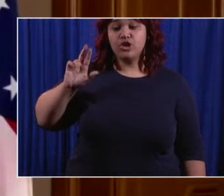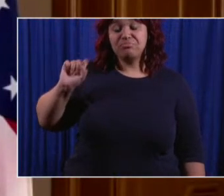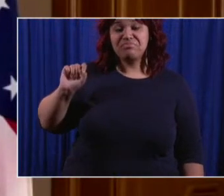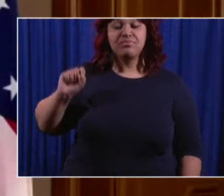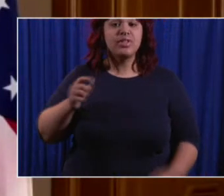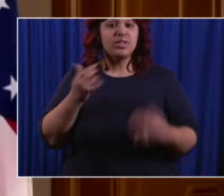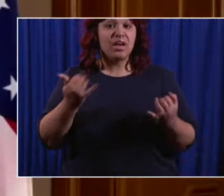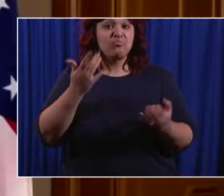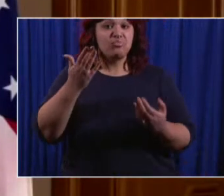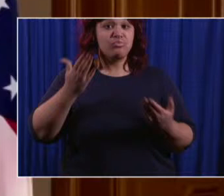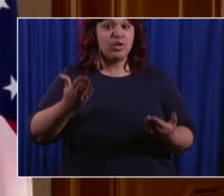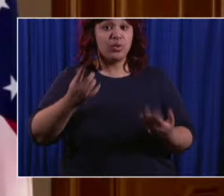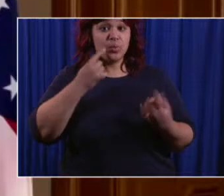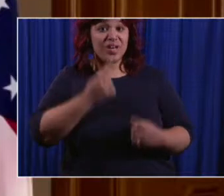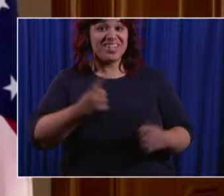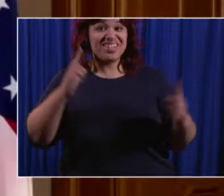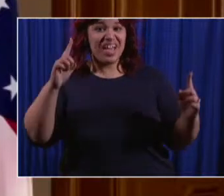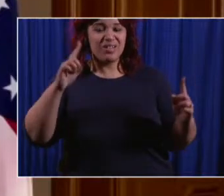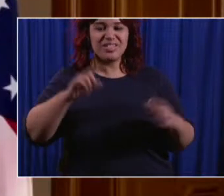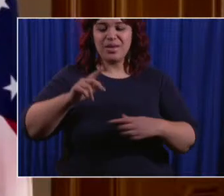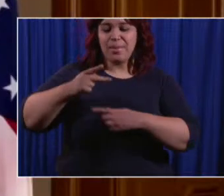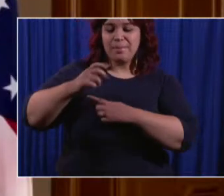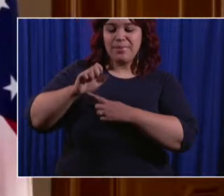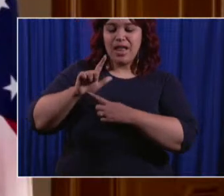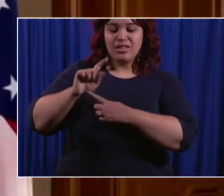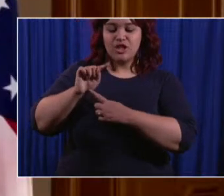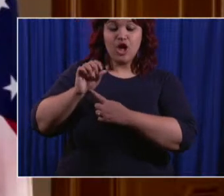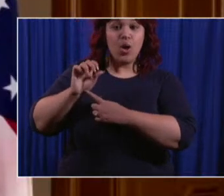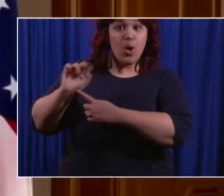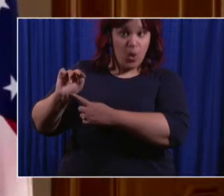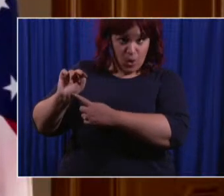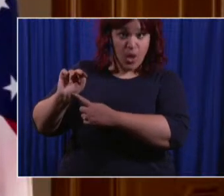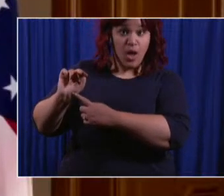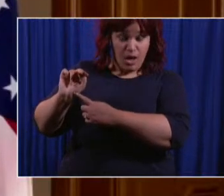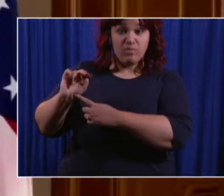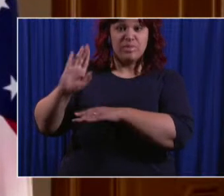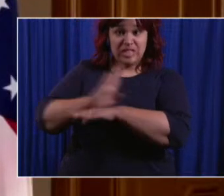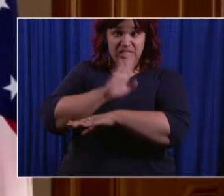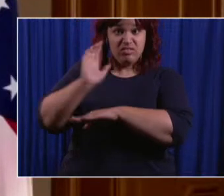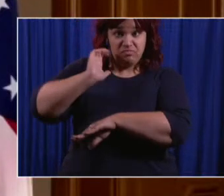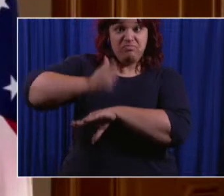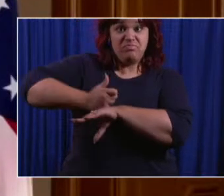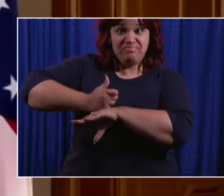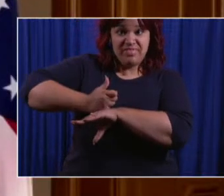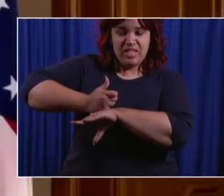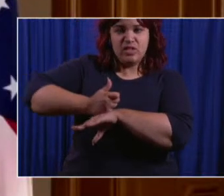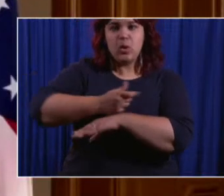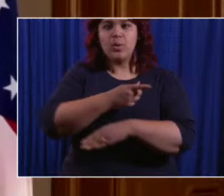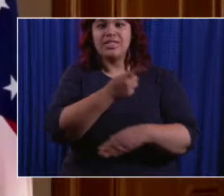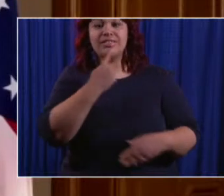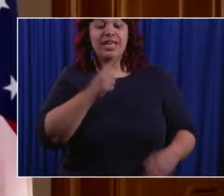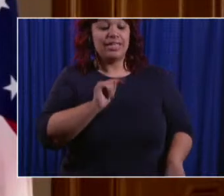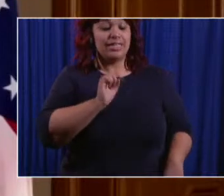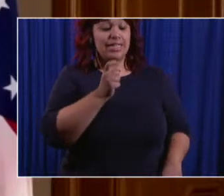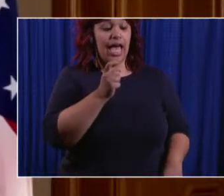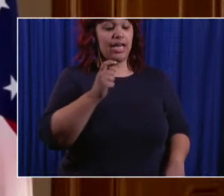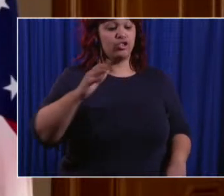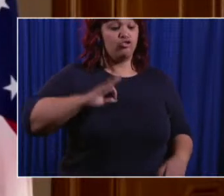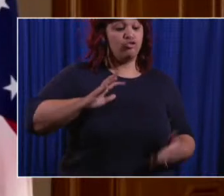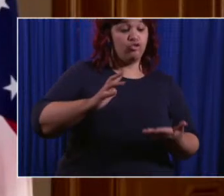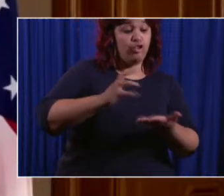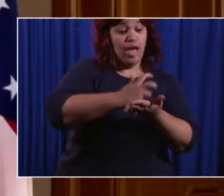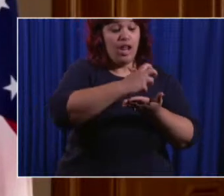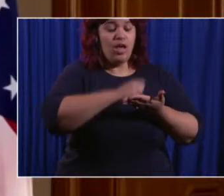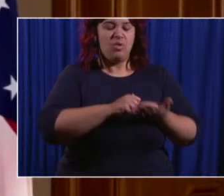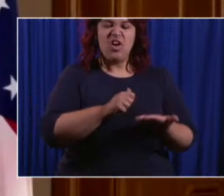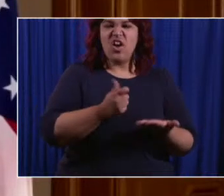estimated performance-based tax credit of about $50 million for 15 years. Can you tell me how your administration looks at that sort of